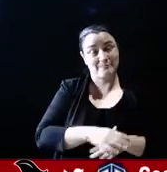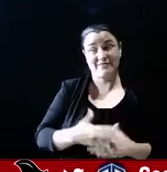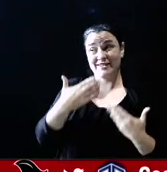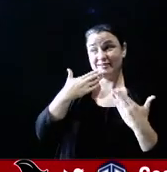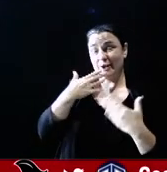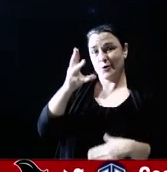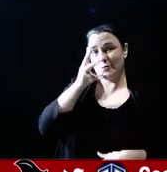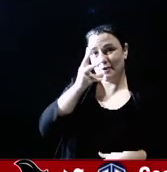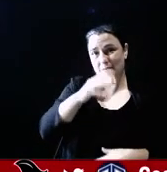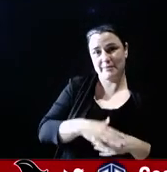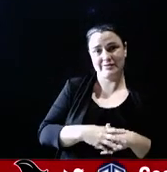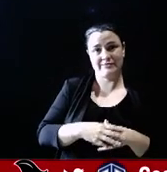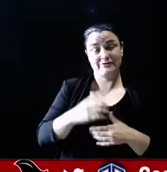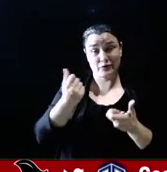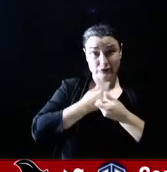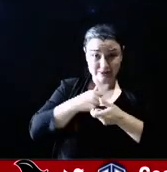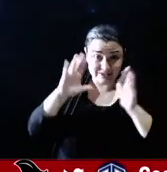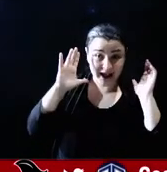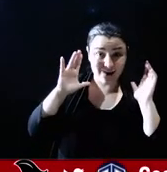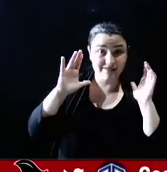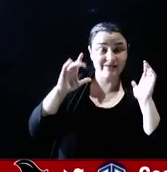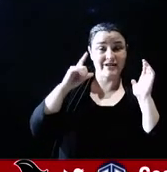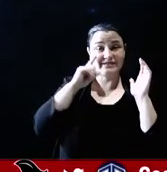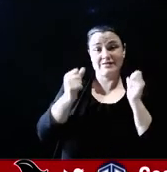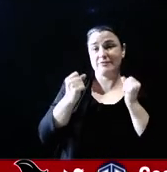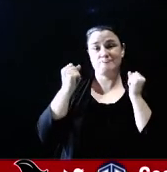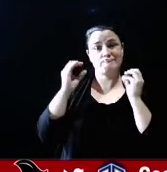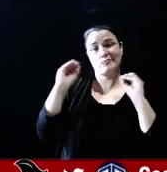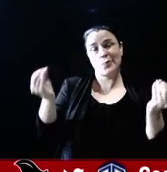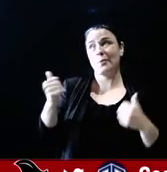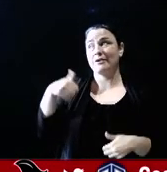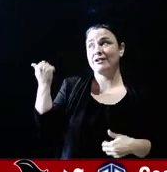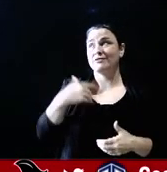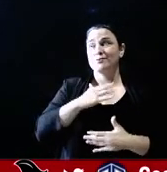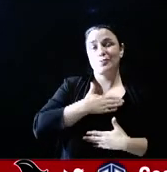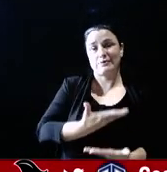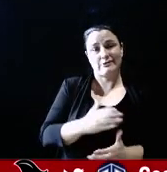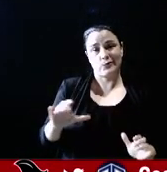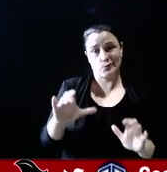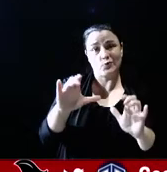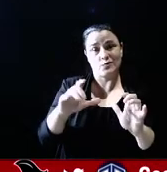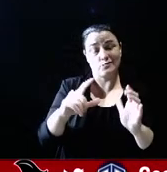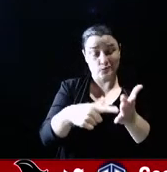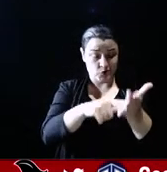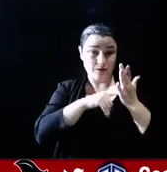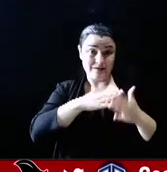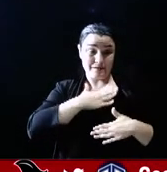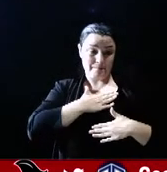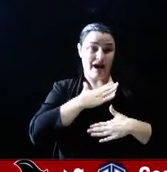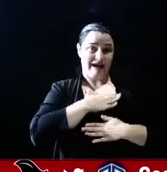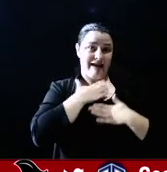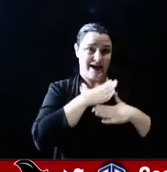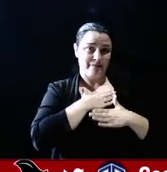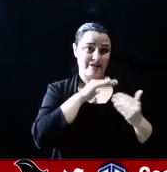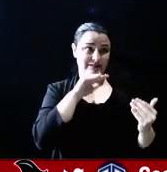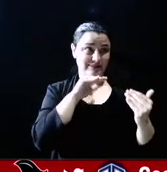you, Mama, for making the sacrifices no one else is willing to make, for showing me that my happiness is yours and that my